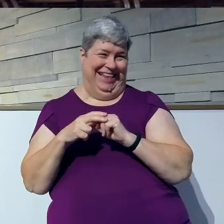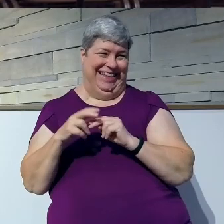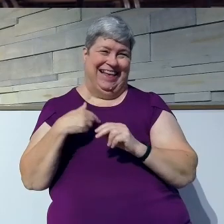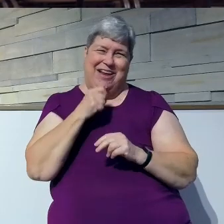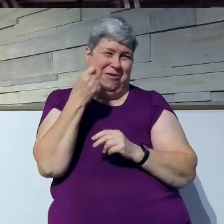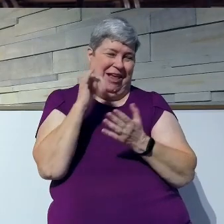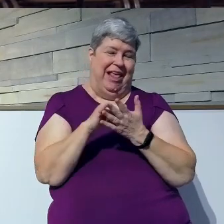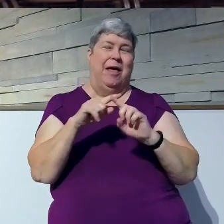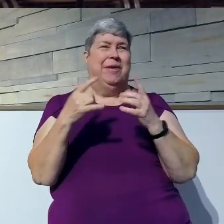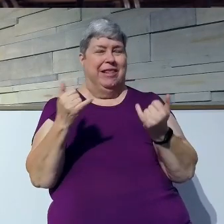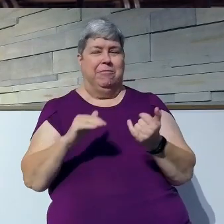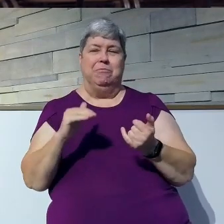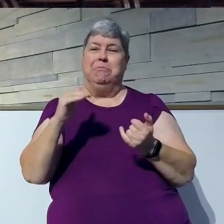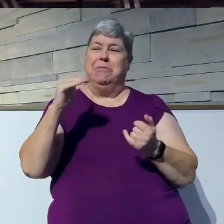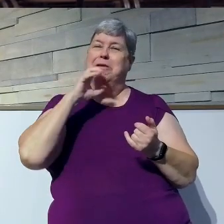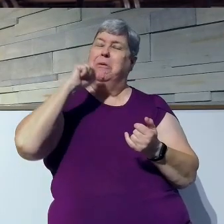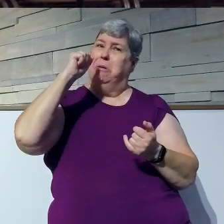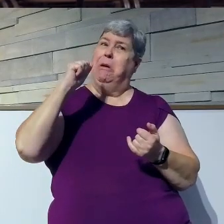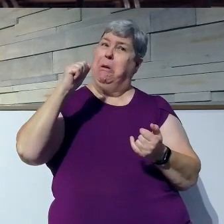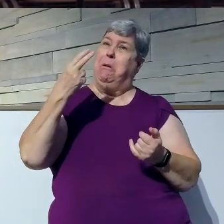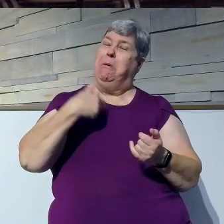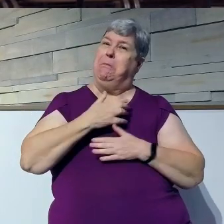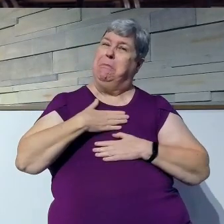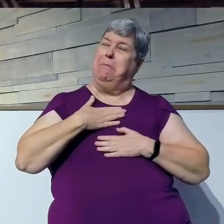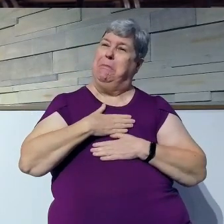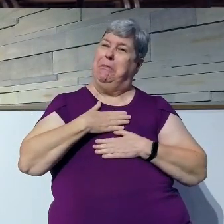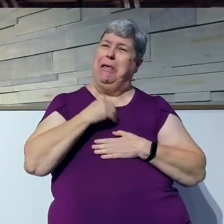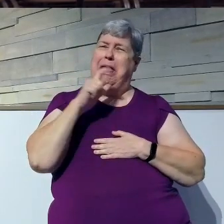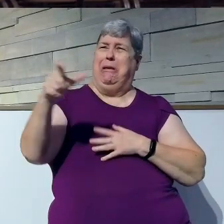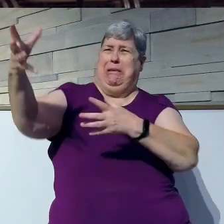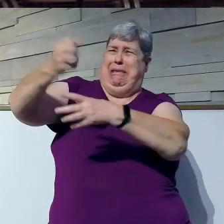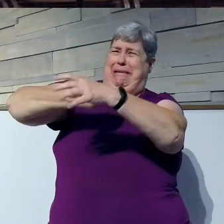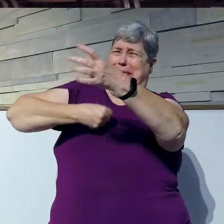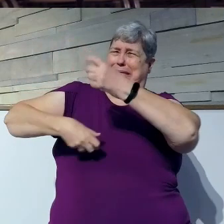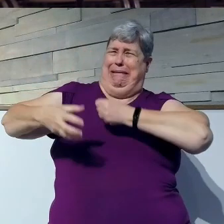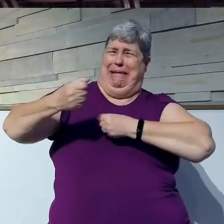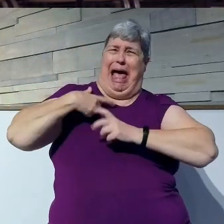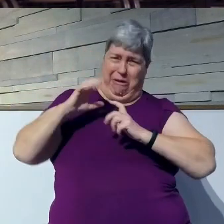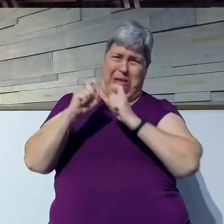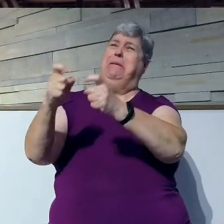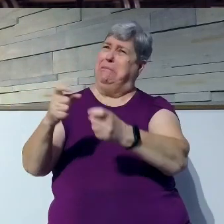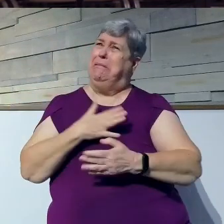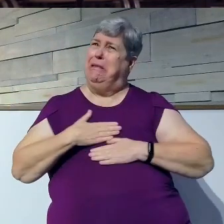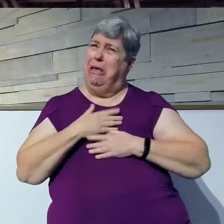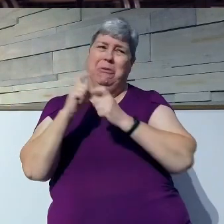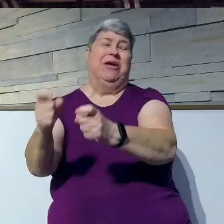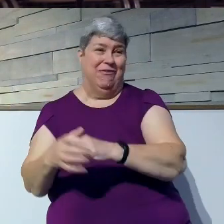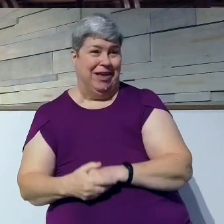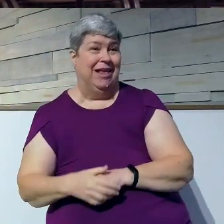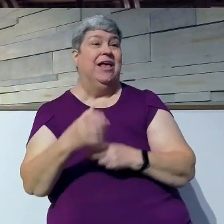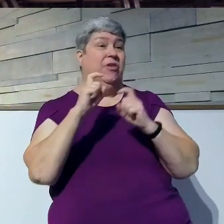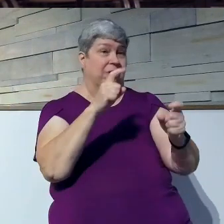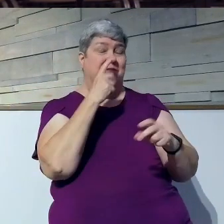understand that, okay? But then you get a little older, and it's like, you know what? I don't need any more stuff. I just want to give. That's what I want to do. And